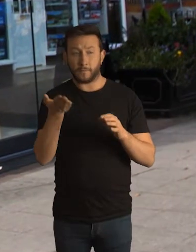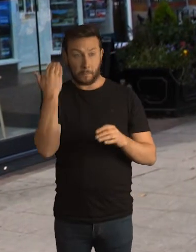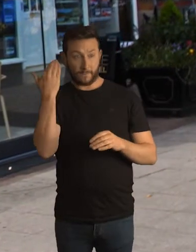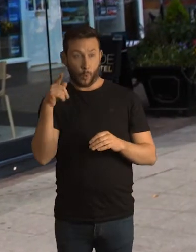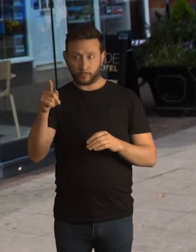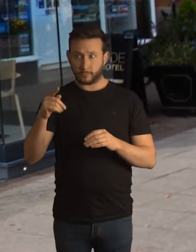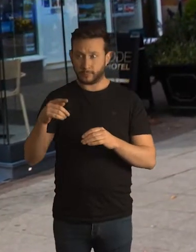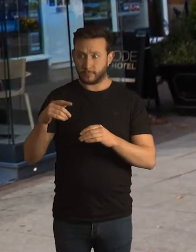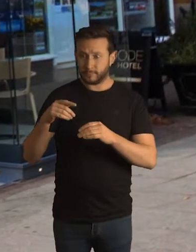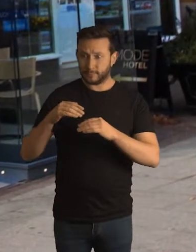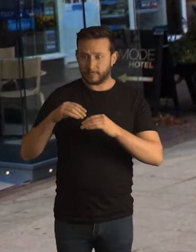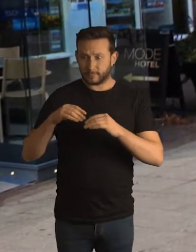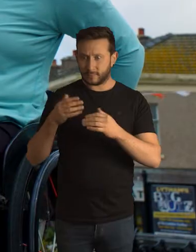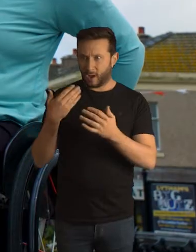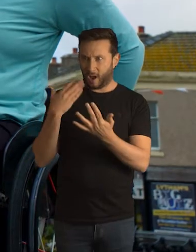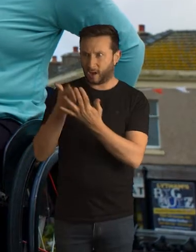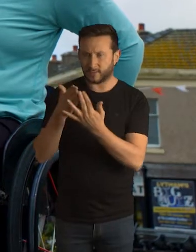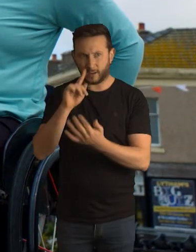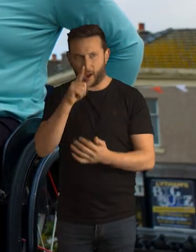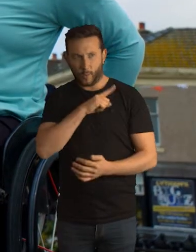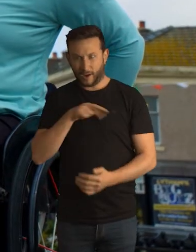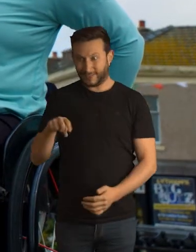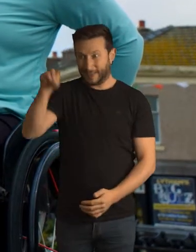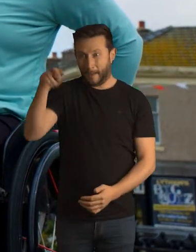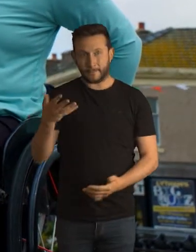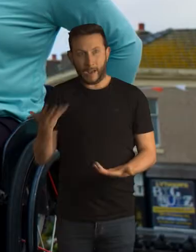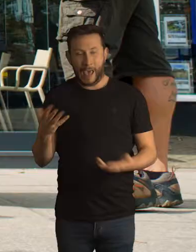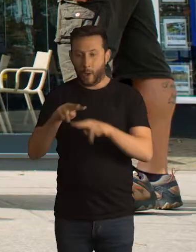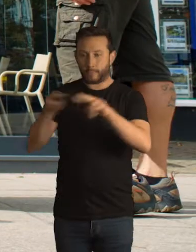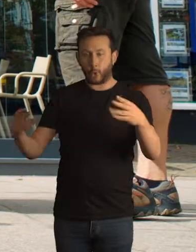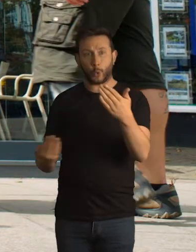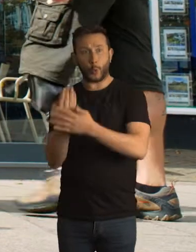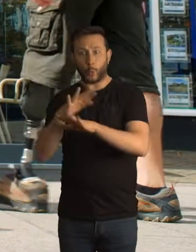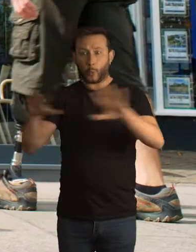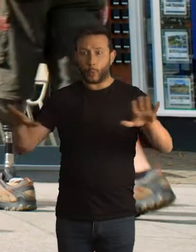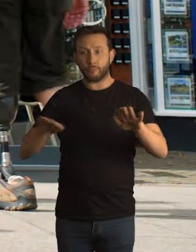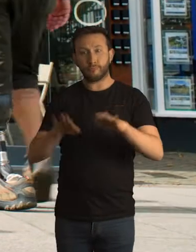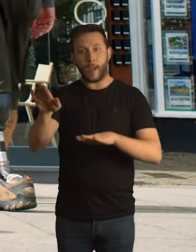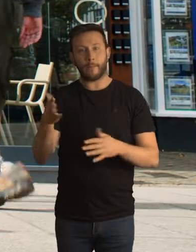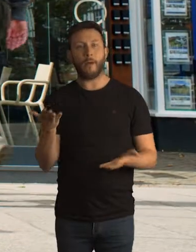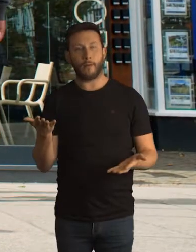accessible. Previously I couldn't go into because it had a step. So what, none of this front bit was there before? Yeah, it's all brand new. So should we go and see what you think?